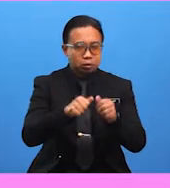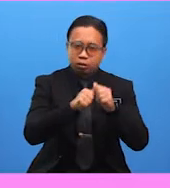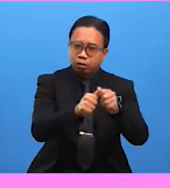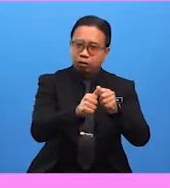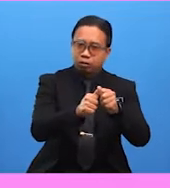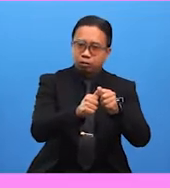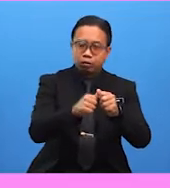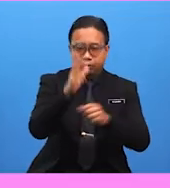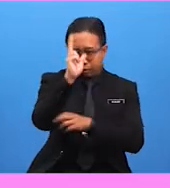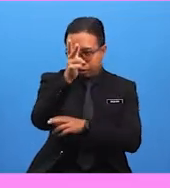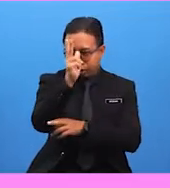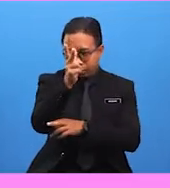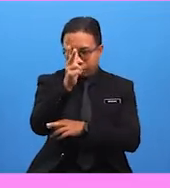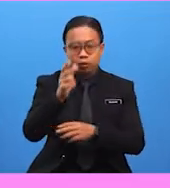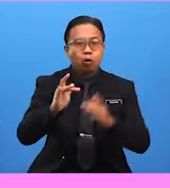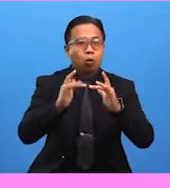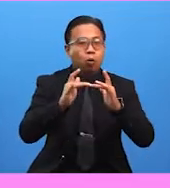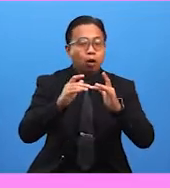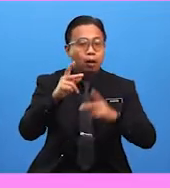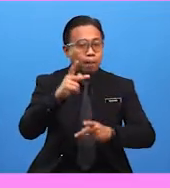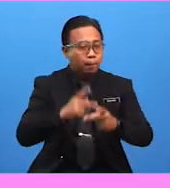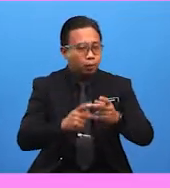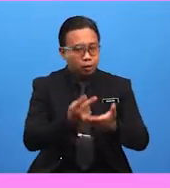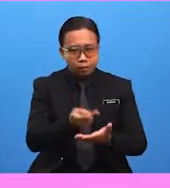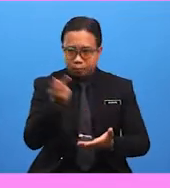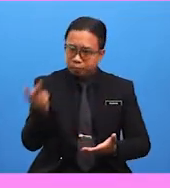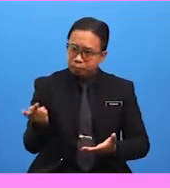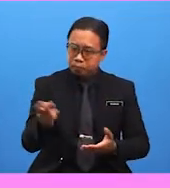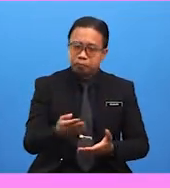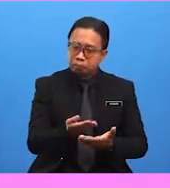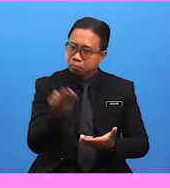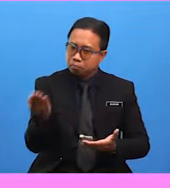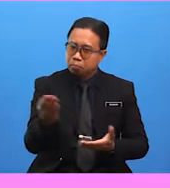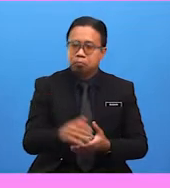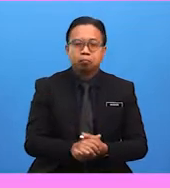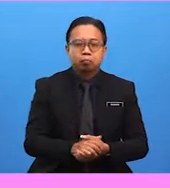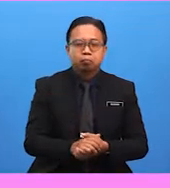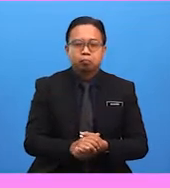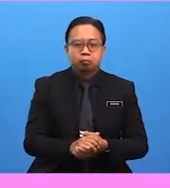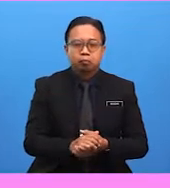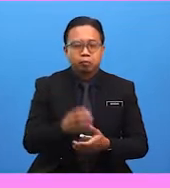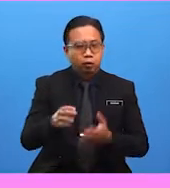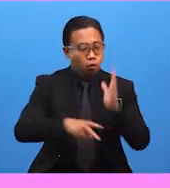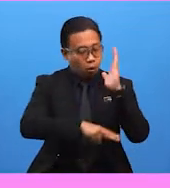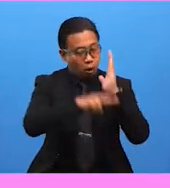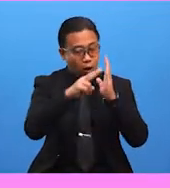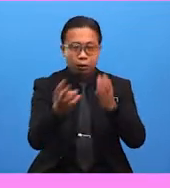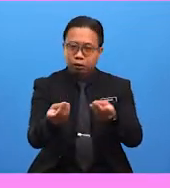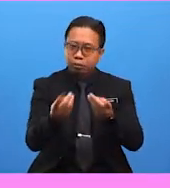and creative online products, will also be in high